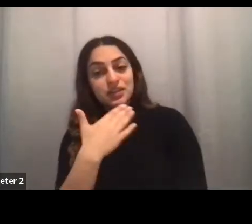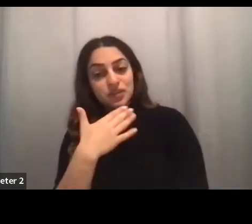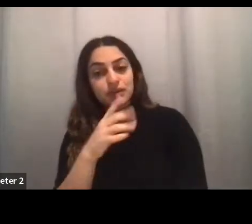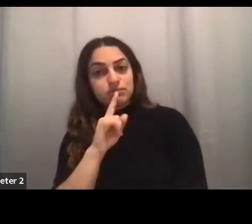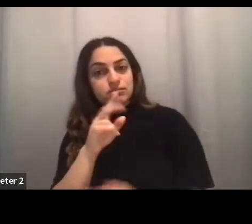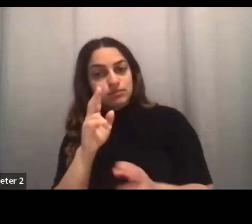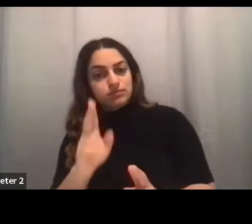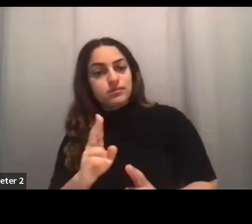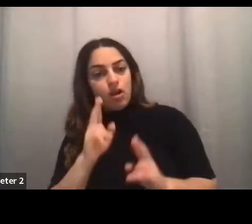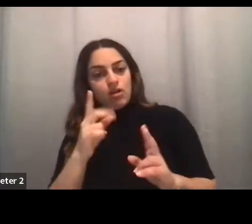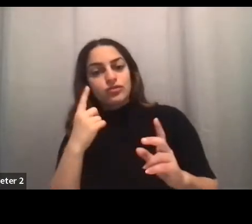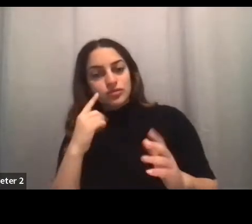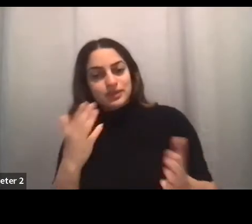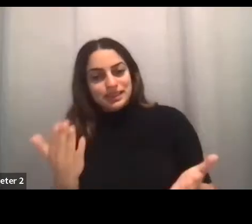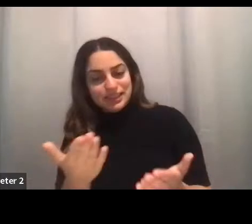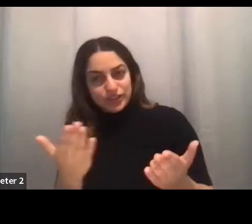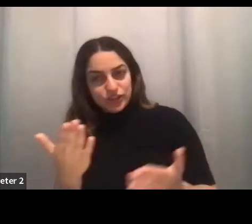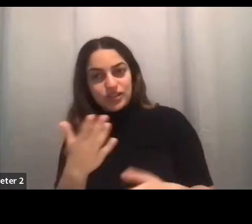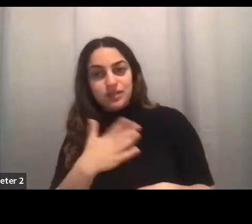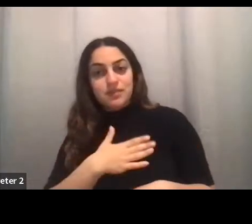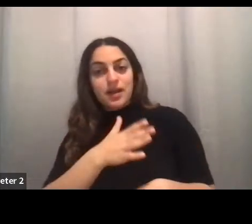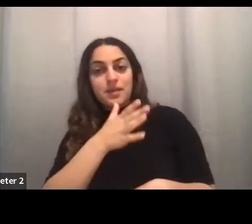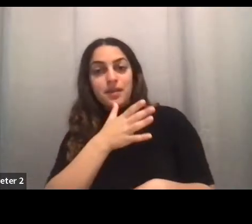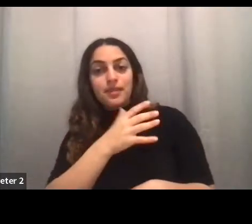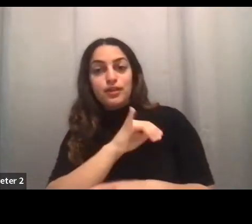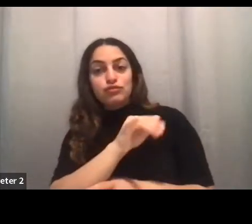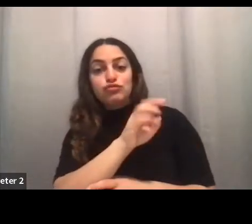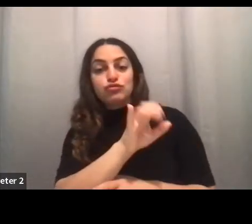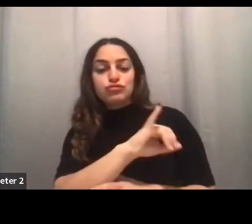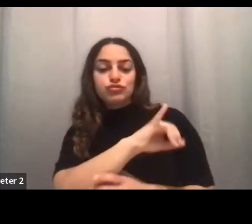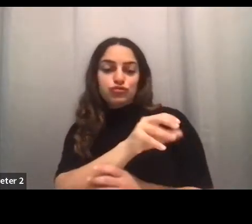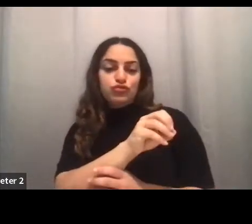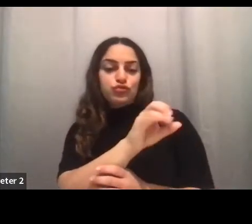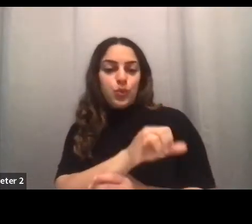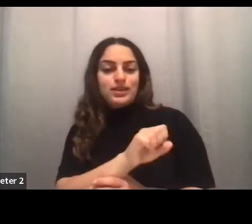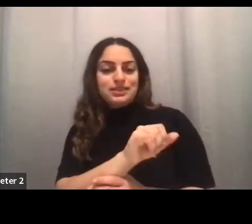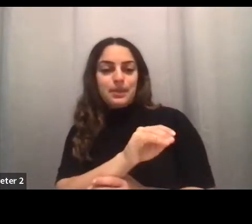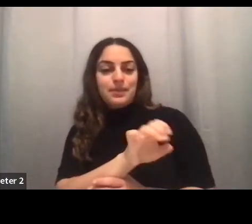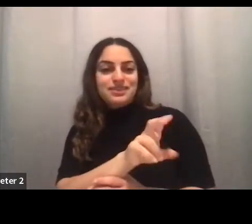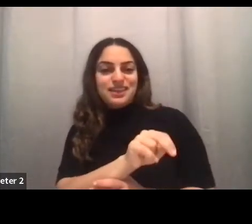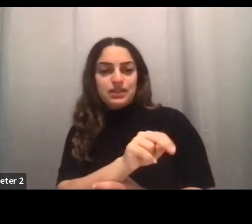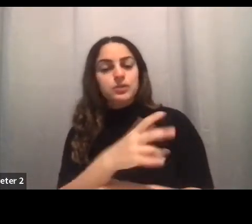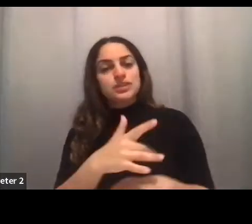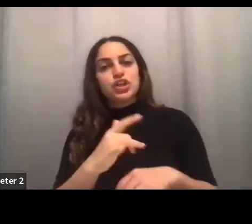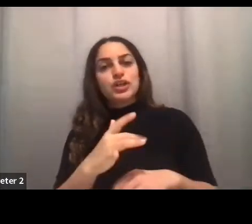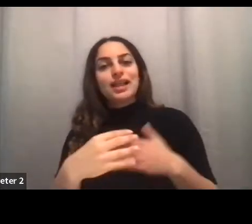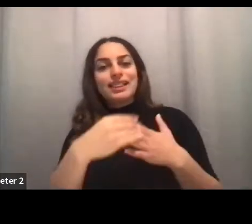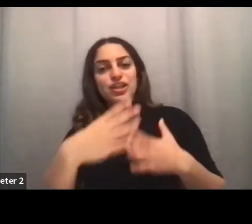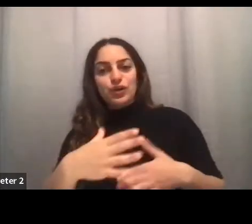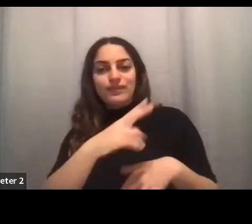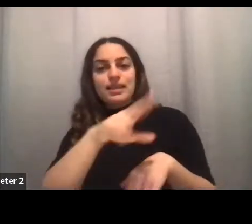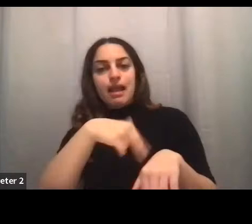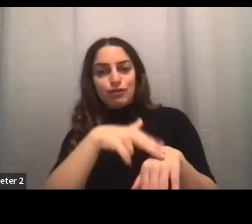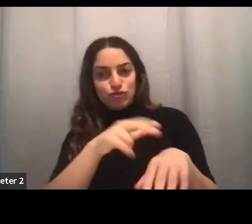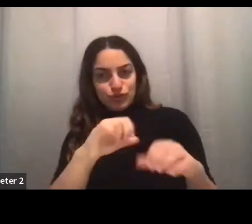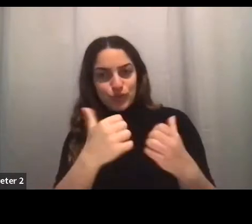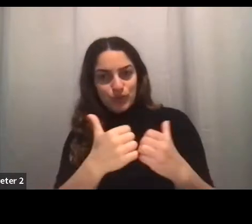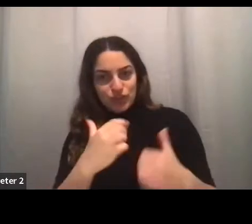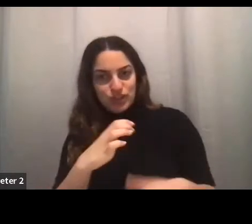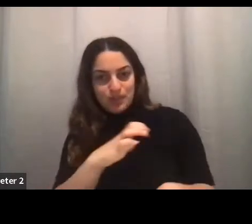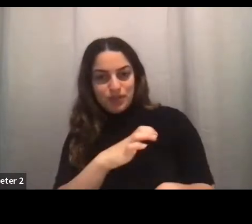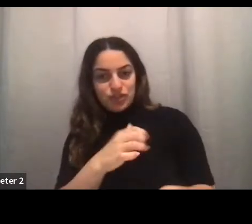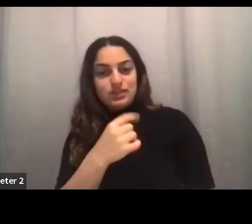personally to be here my mother joy simonson was an early leader of the national association of commissioned